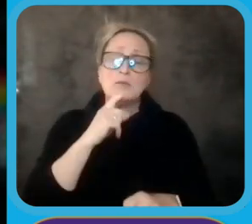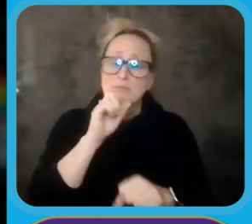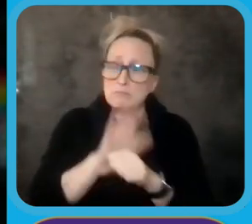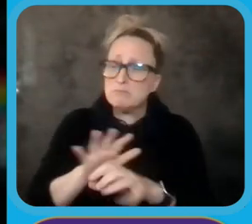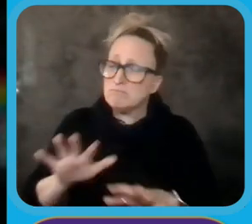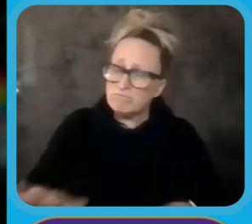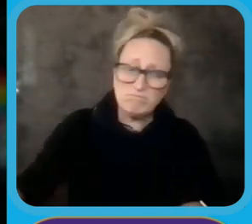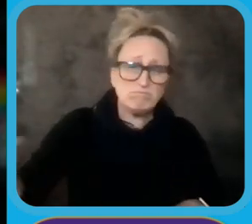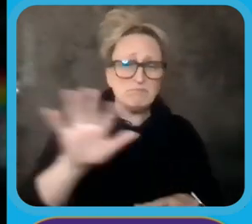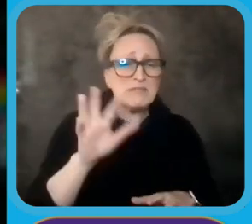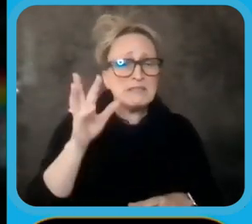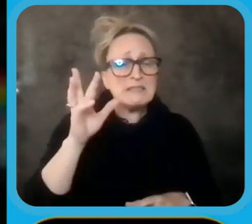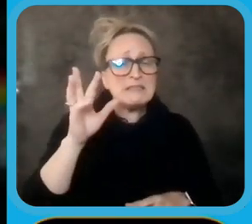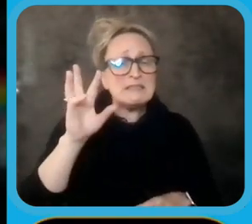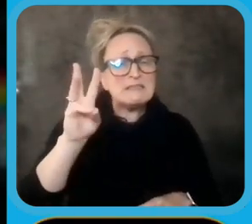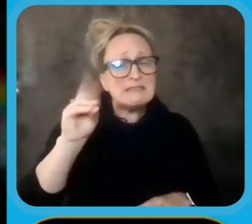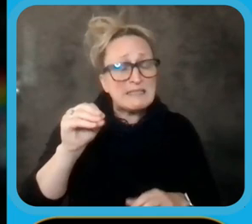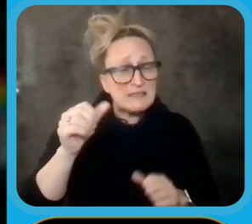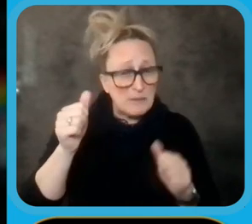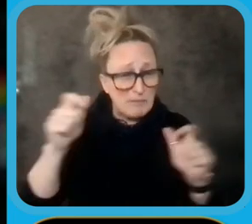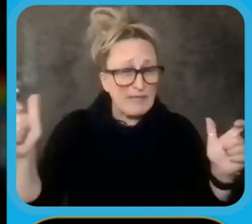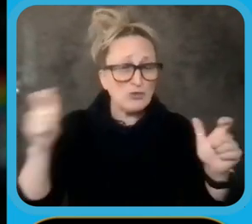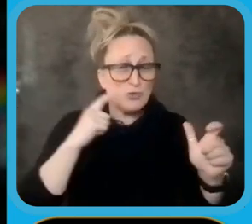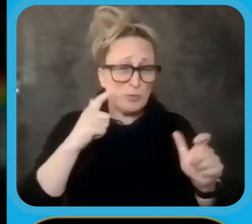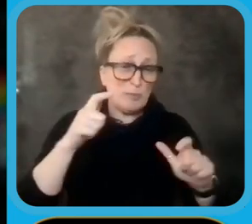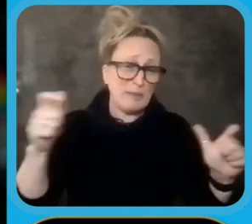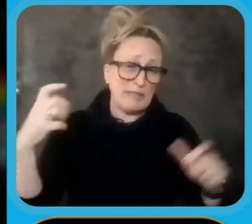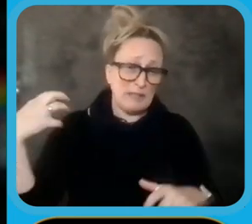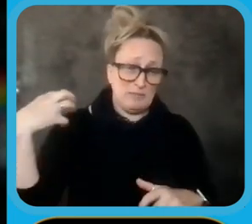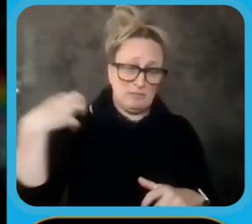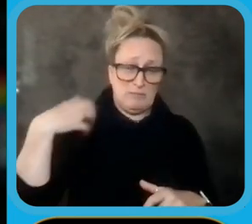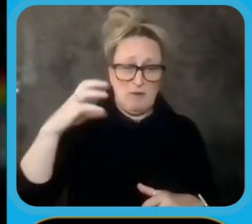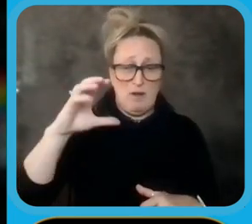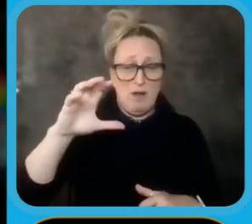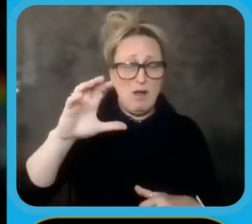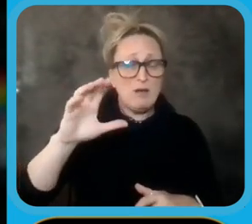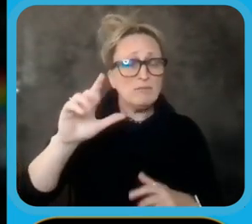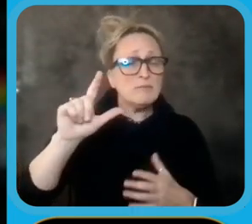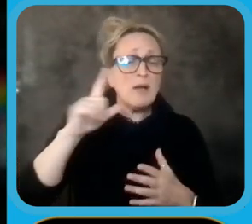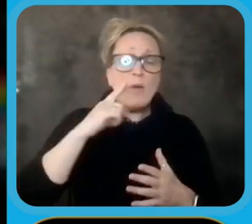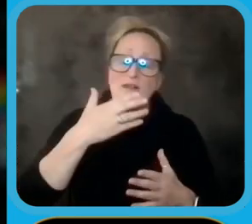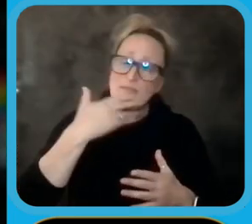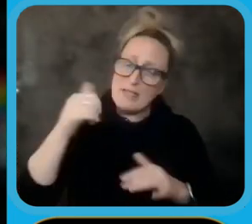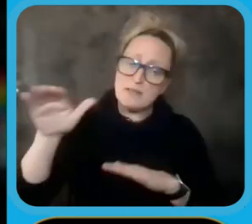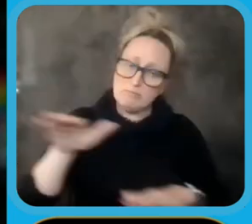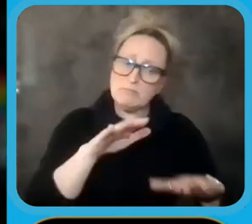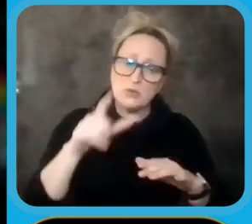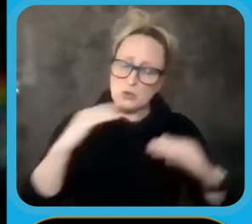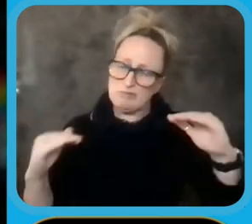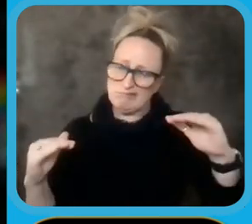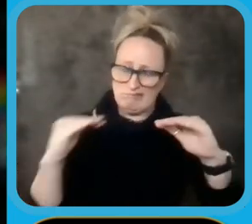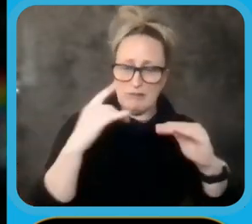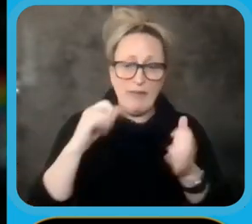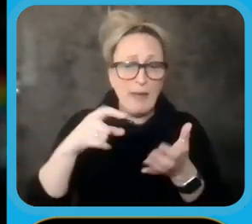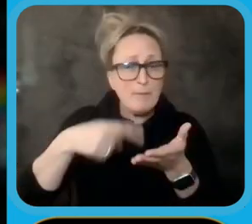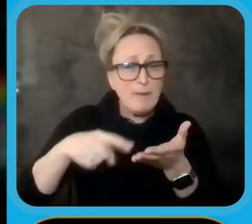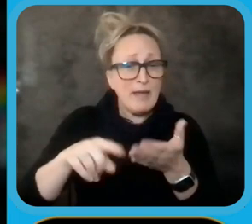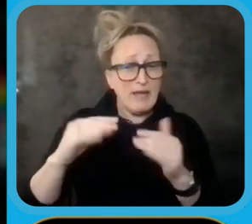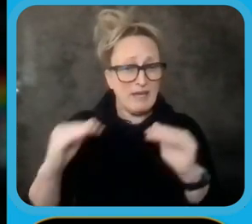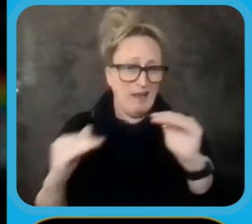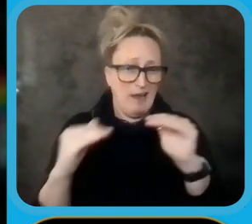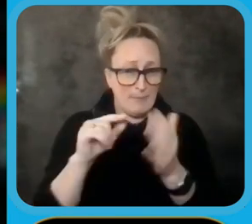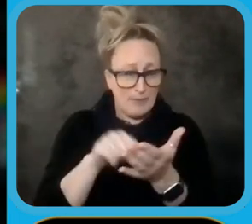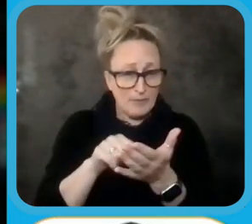over 60 major California employers who have pledged to adopt best practices to close the pay gap.